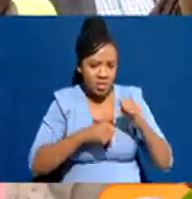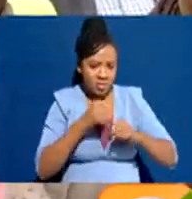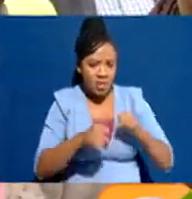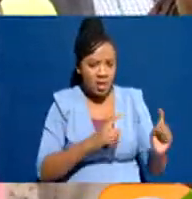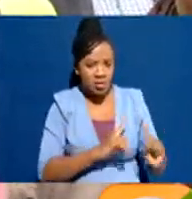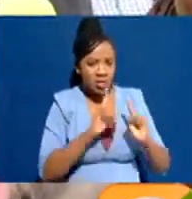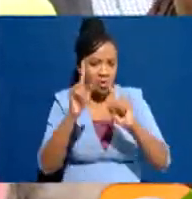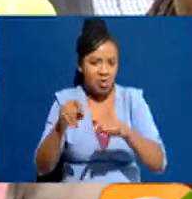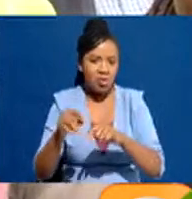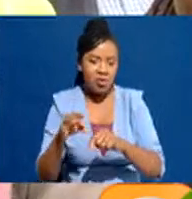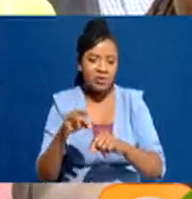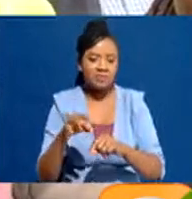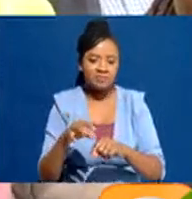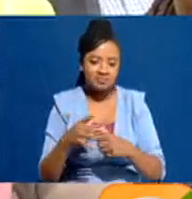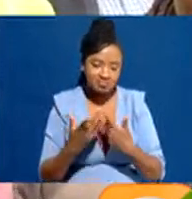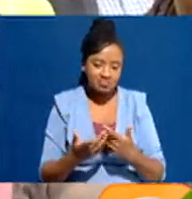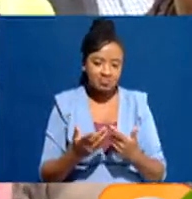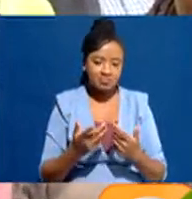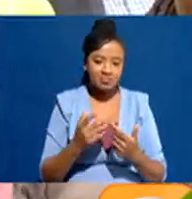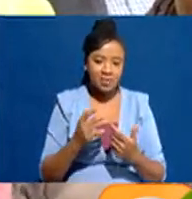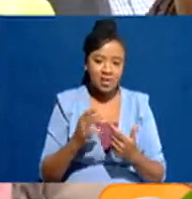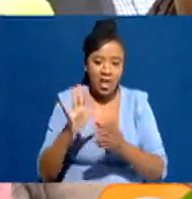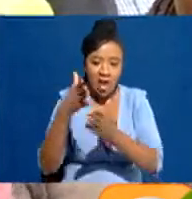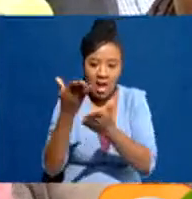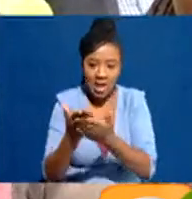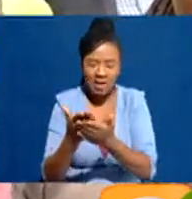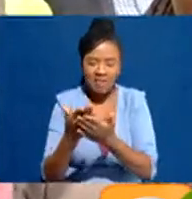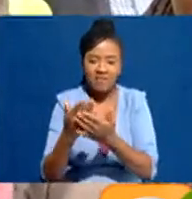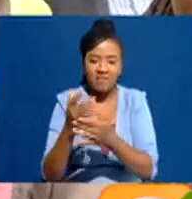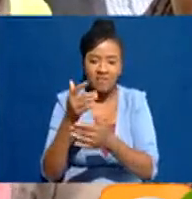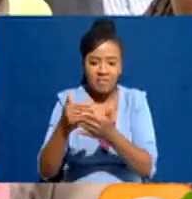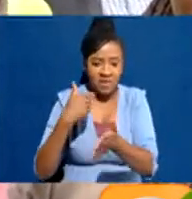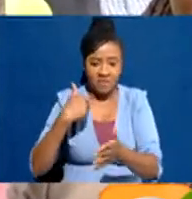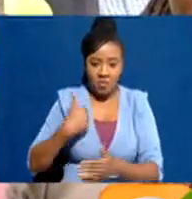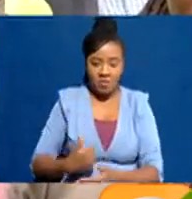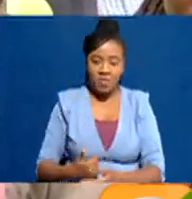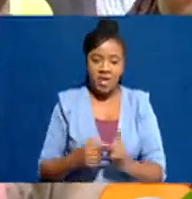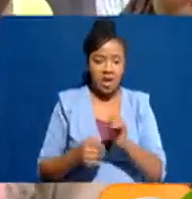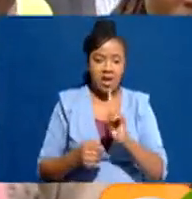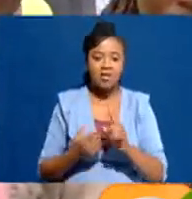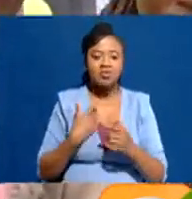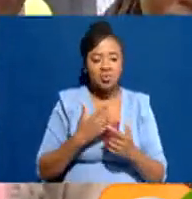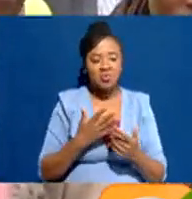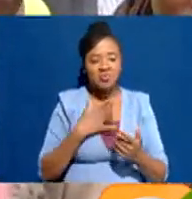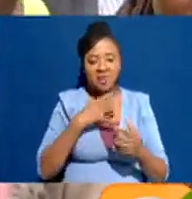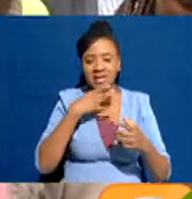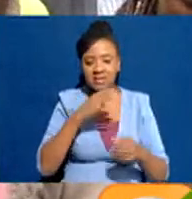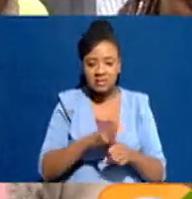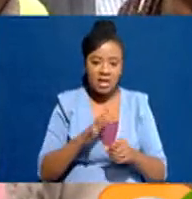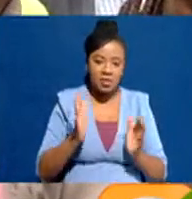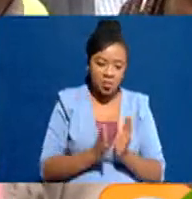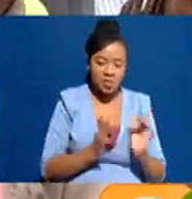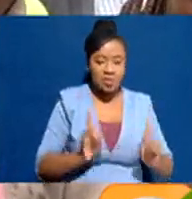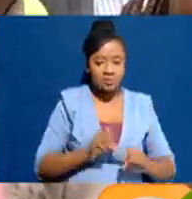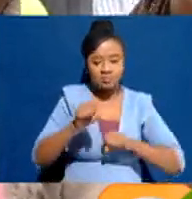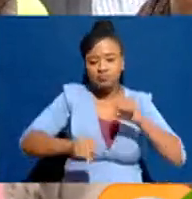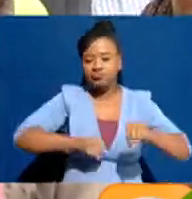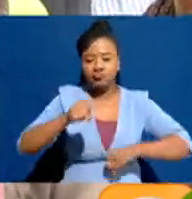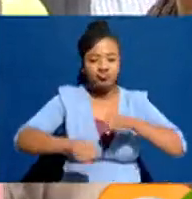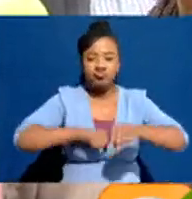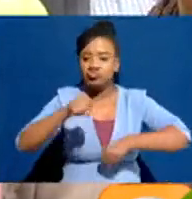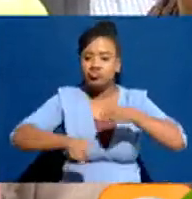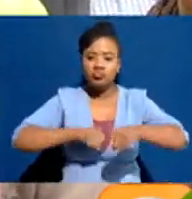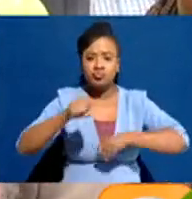aende akamuraki. Asifike kama yeye hajafika. Sasa saa ile kijana alienda ilikuwa ile